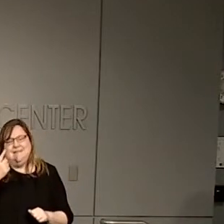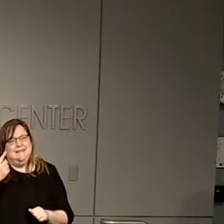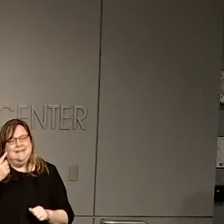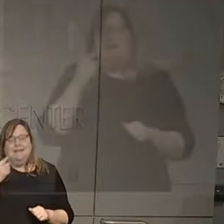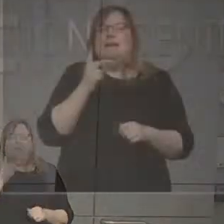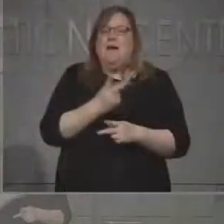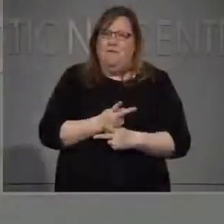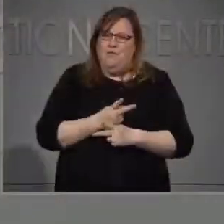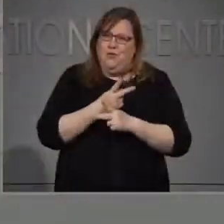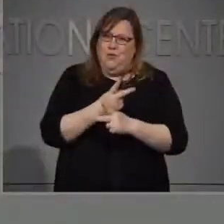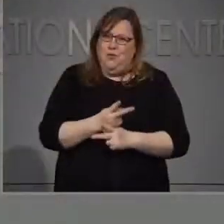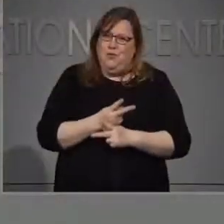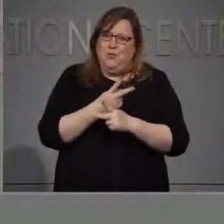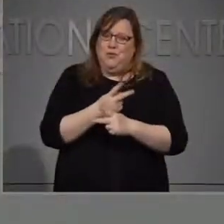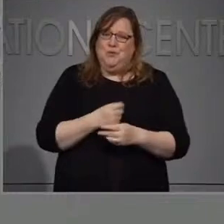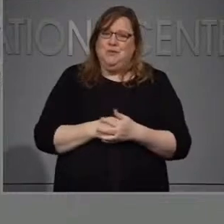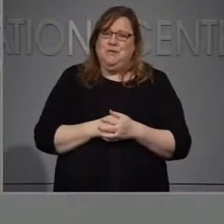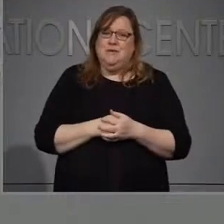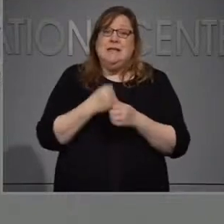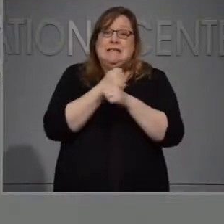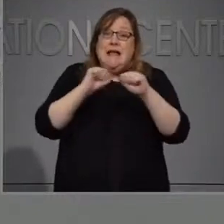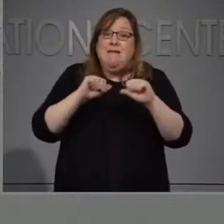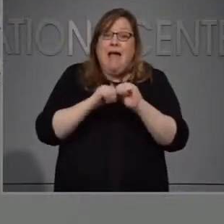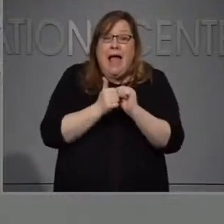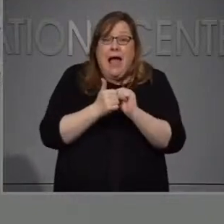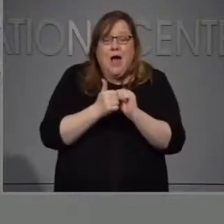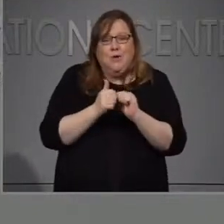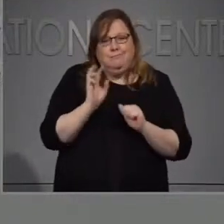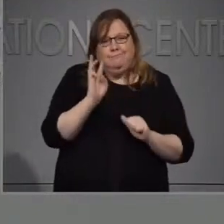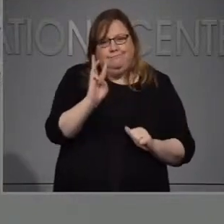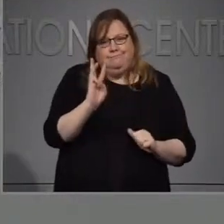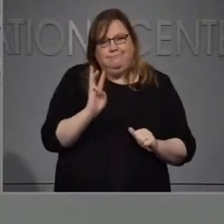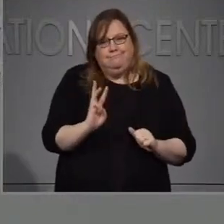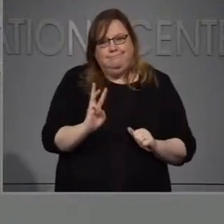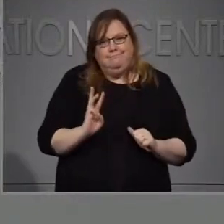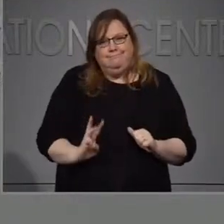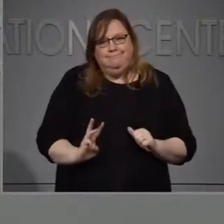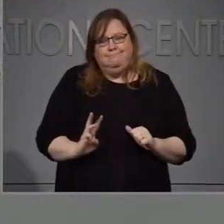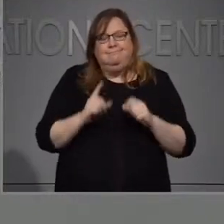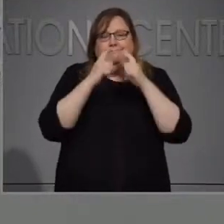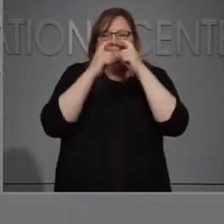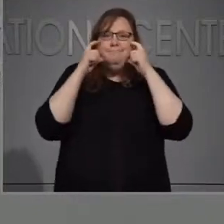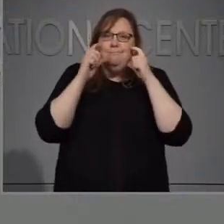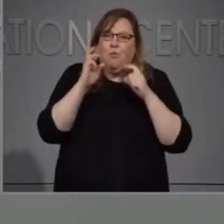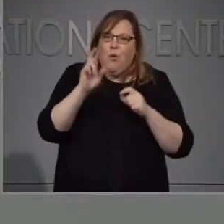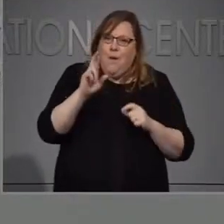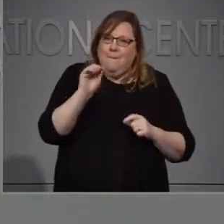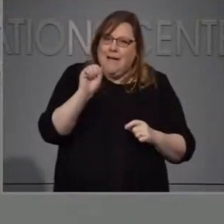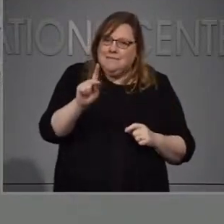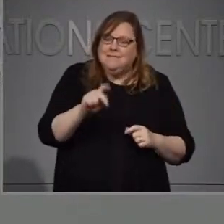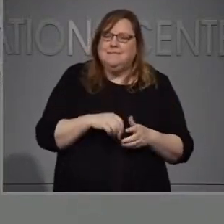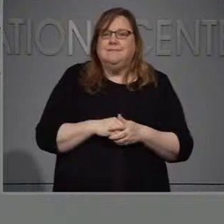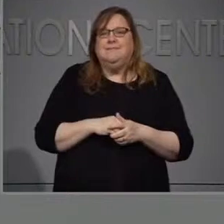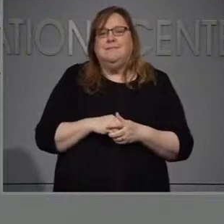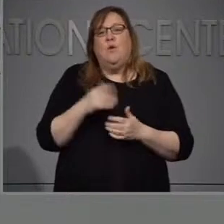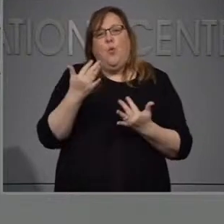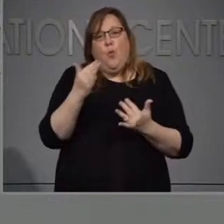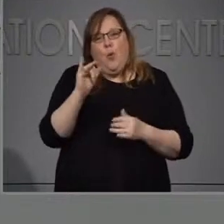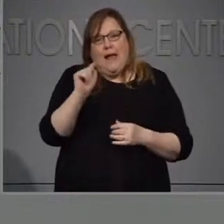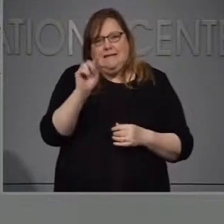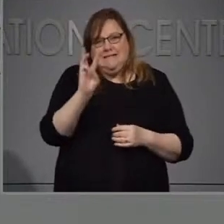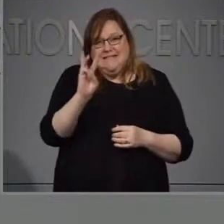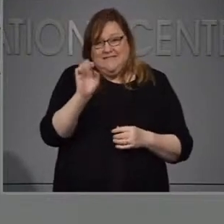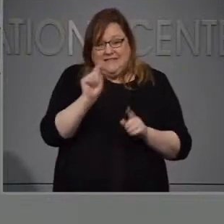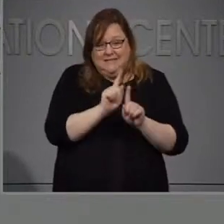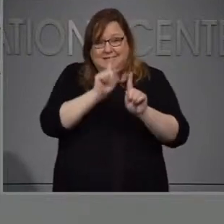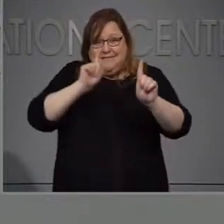nose and mouth, waiting 6 feet apart, washing your hands often. This July 4th, the best way